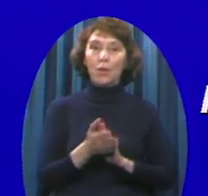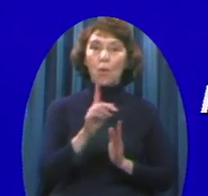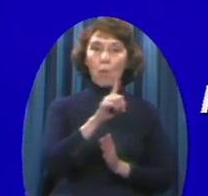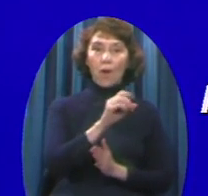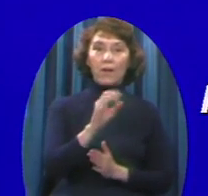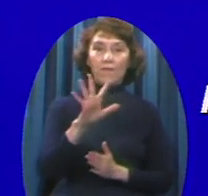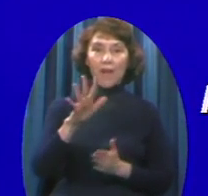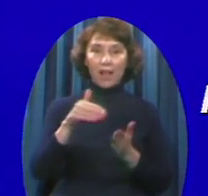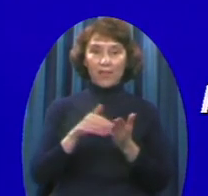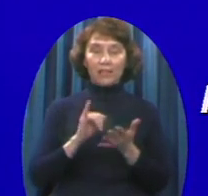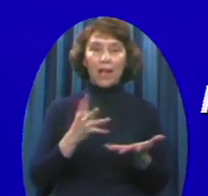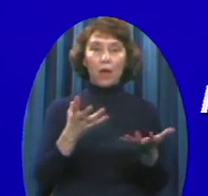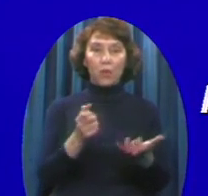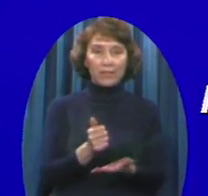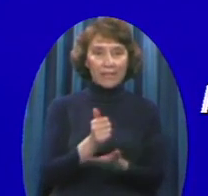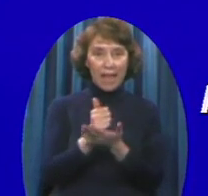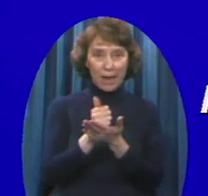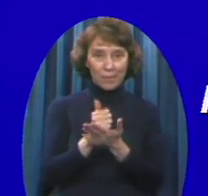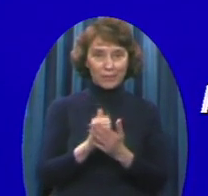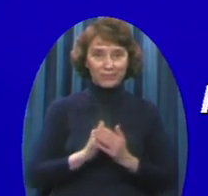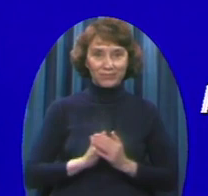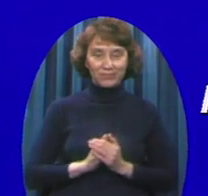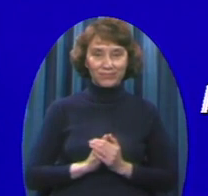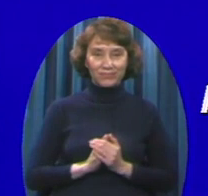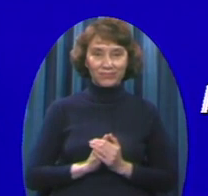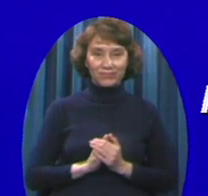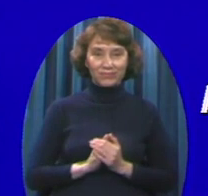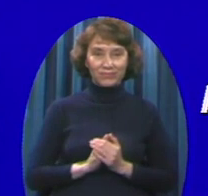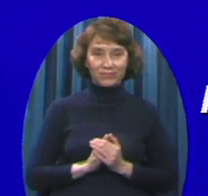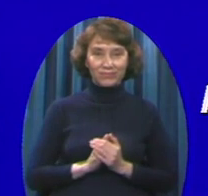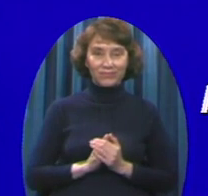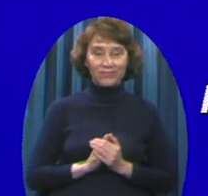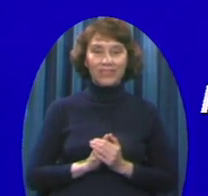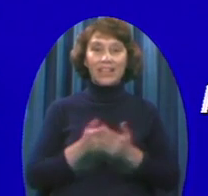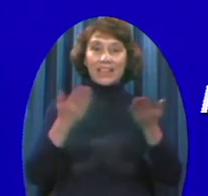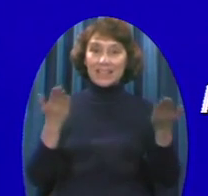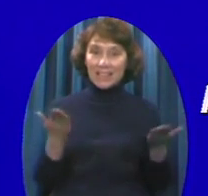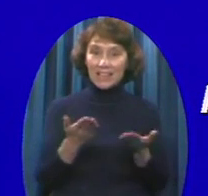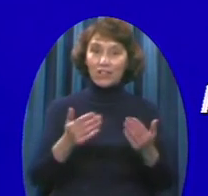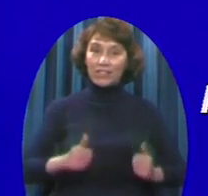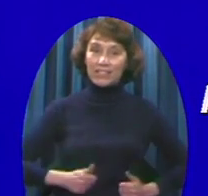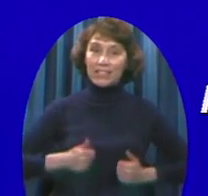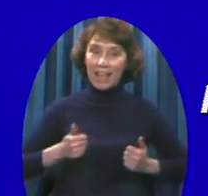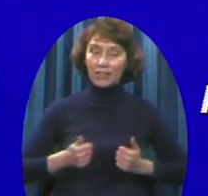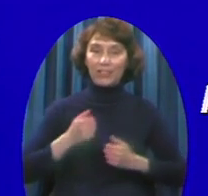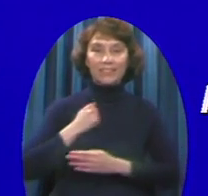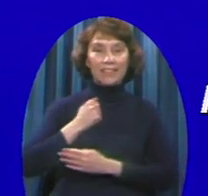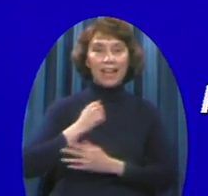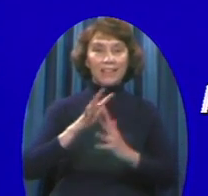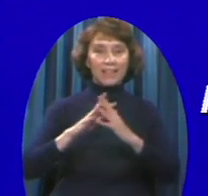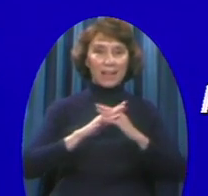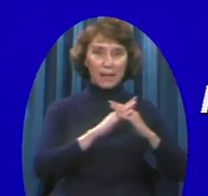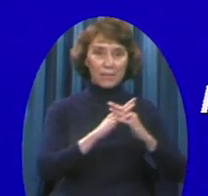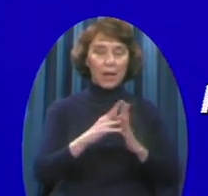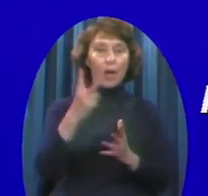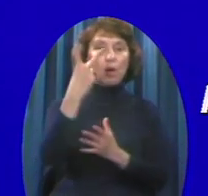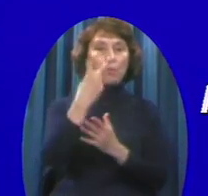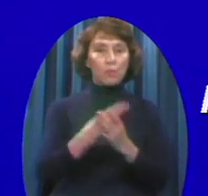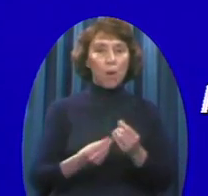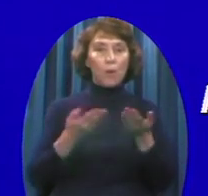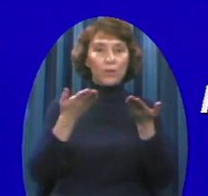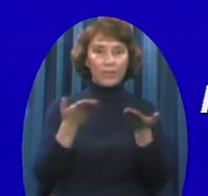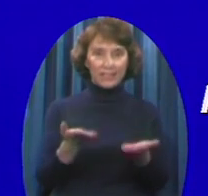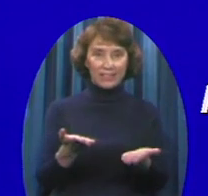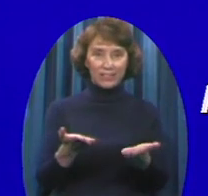program stays on the air. If you live in Canada, it's Box 505, Richmond Hill, Ontario. Both of the addresses are on the